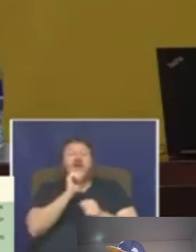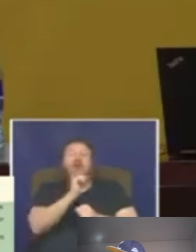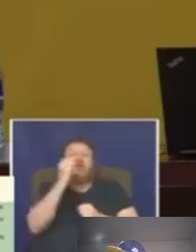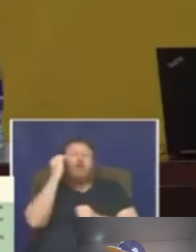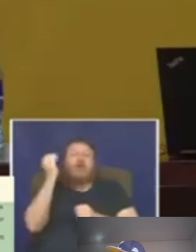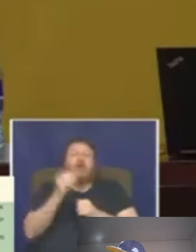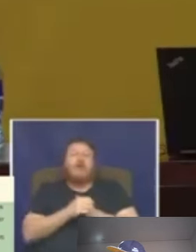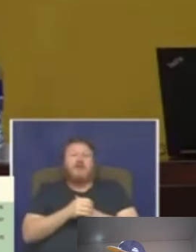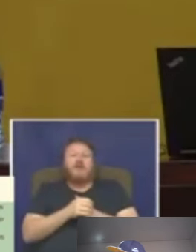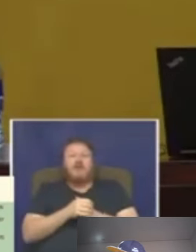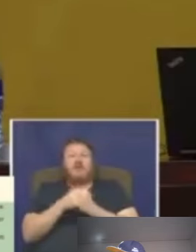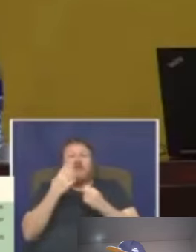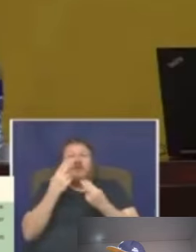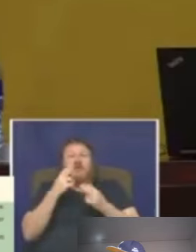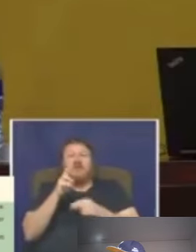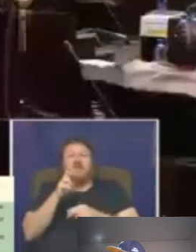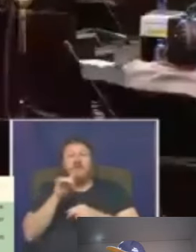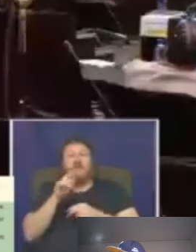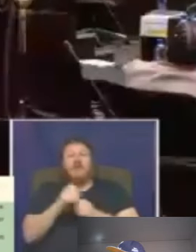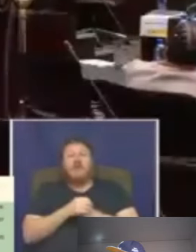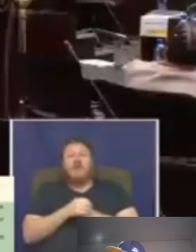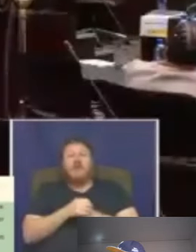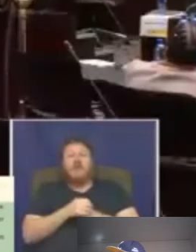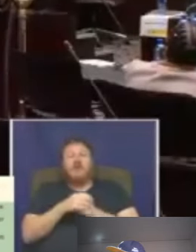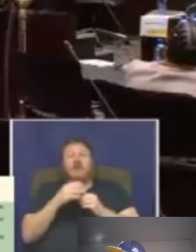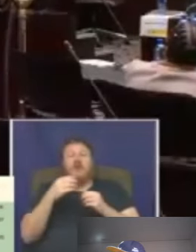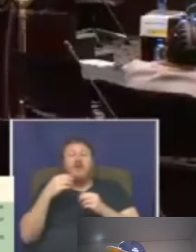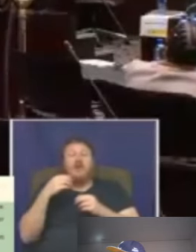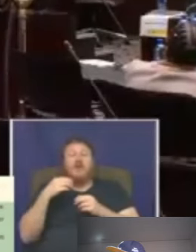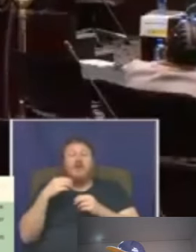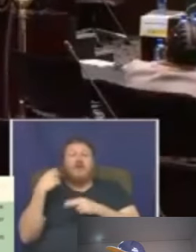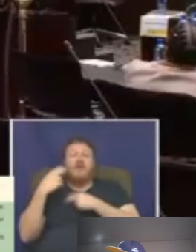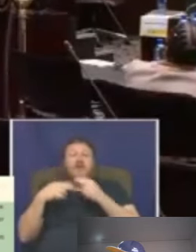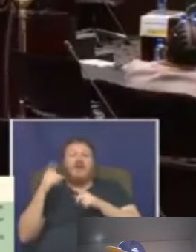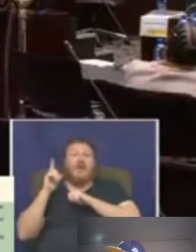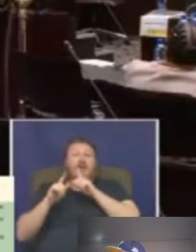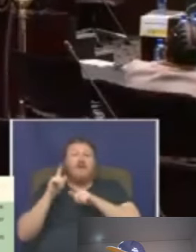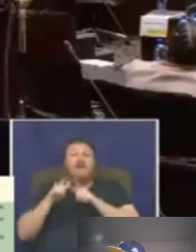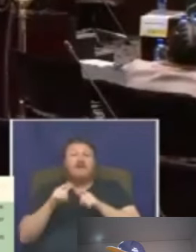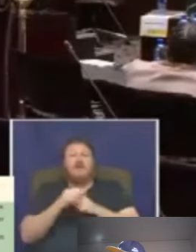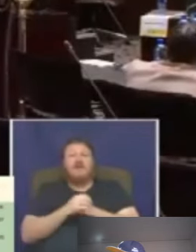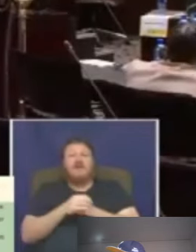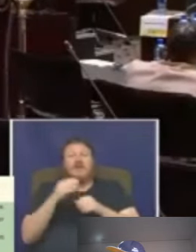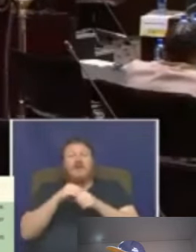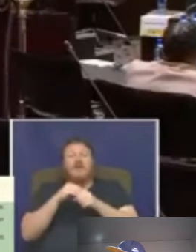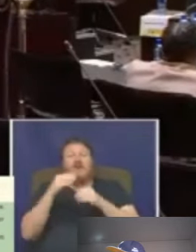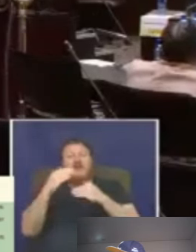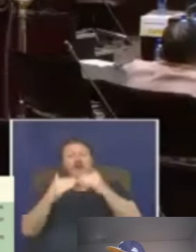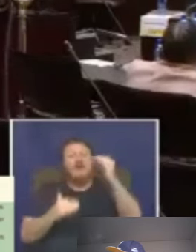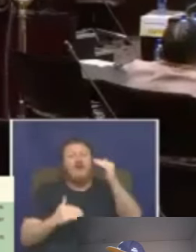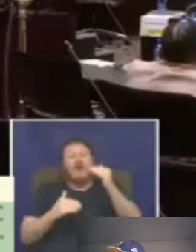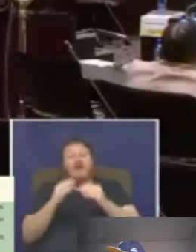please continue. I think they will agree, Chair, that we have inherited van Riebeeck's legacy in our inequality in South